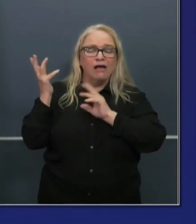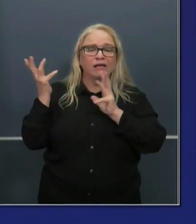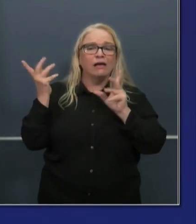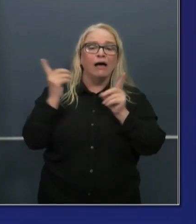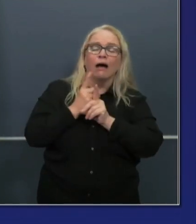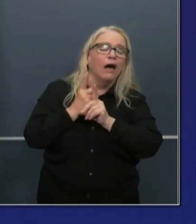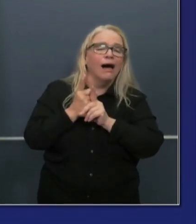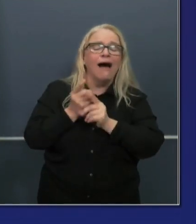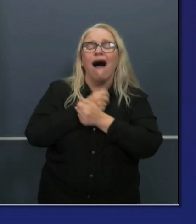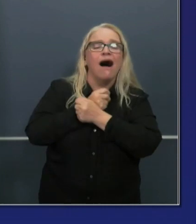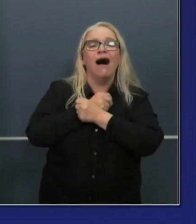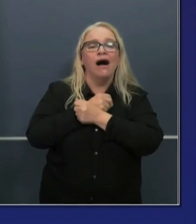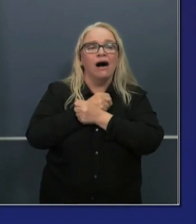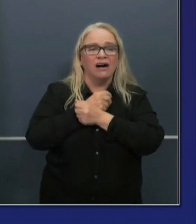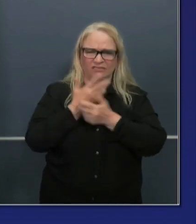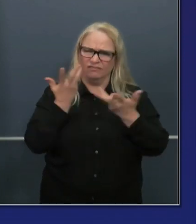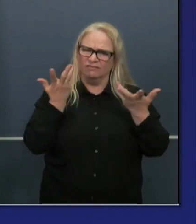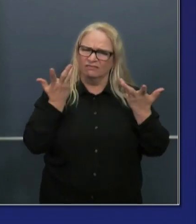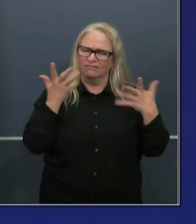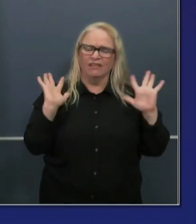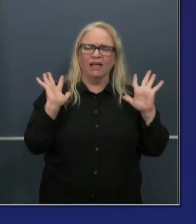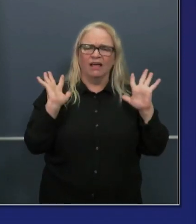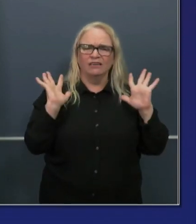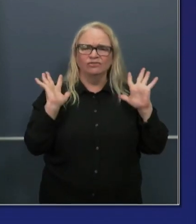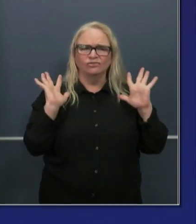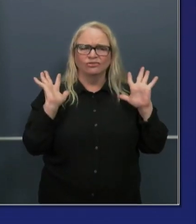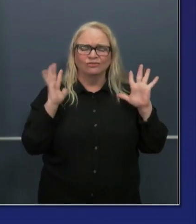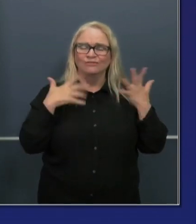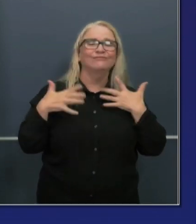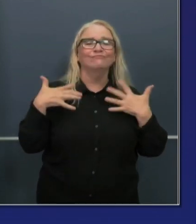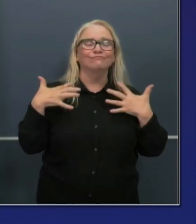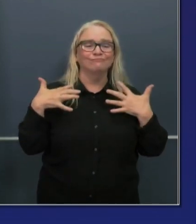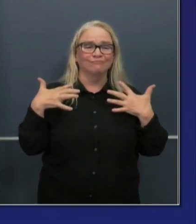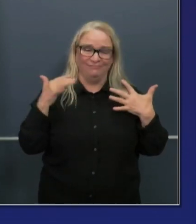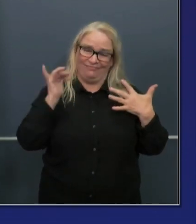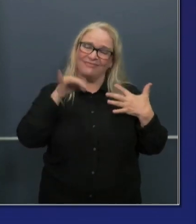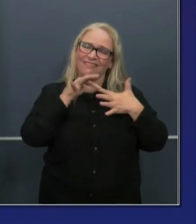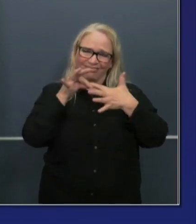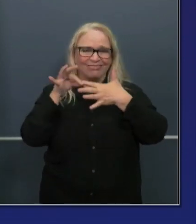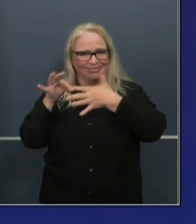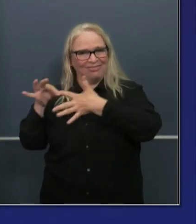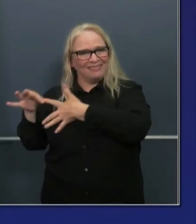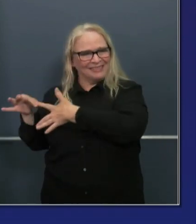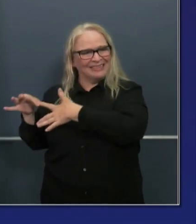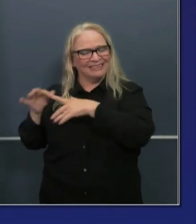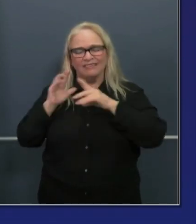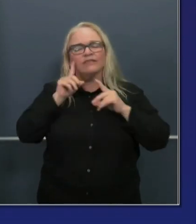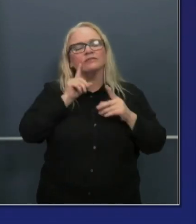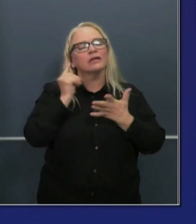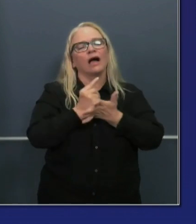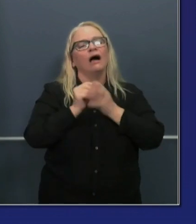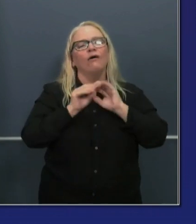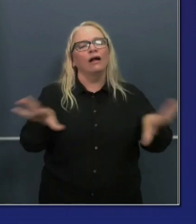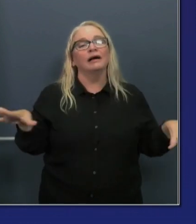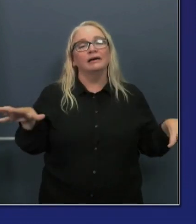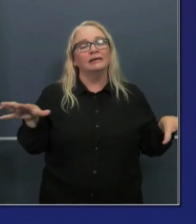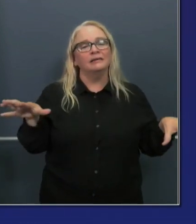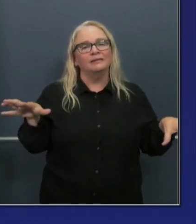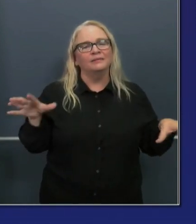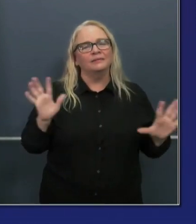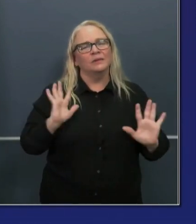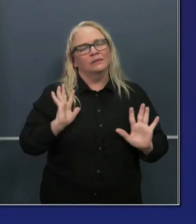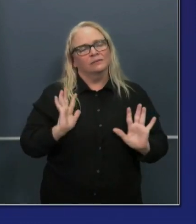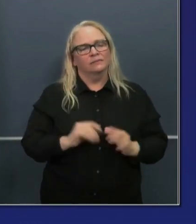each other in some time, and the prospect of increasing transmission presents itself. And so this is about keeping you safe, about keeping